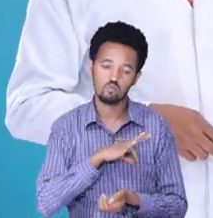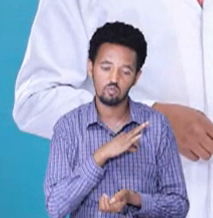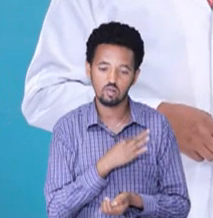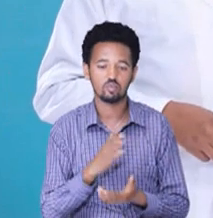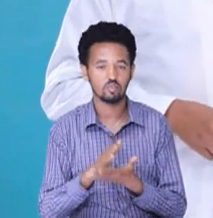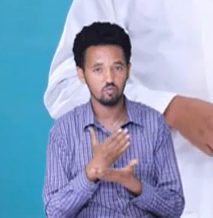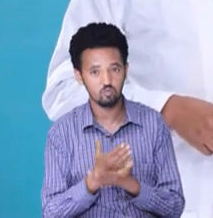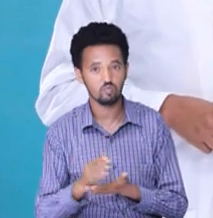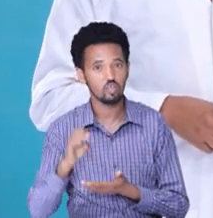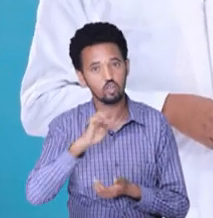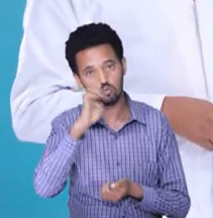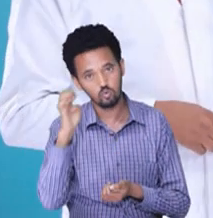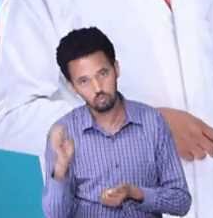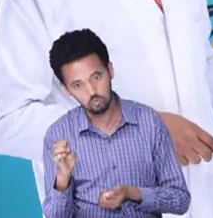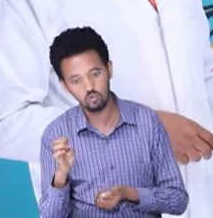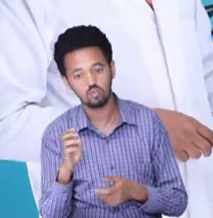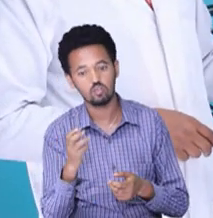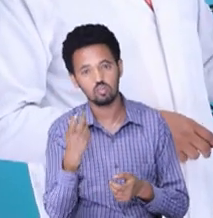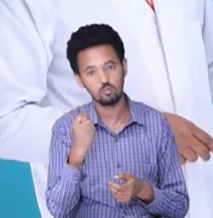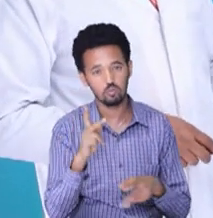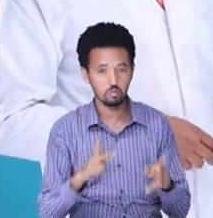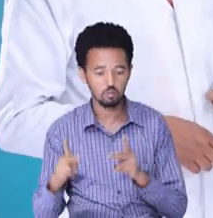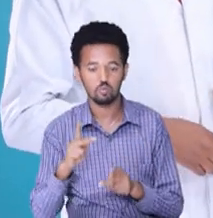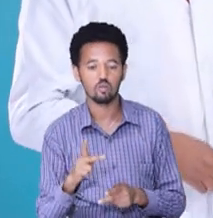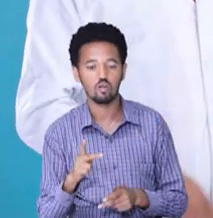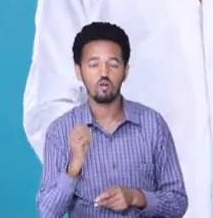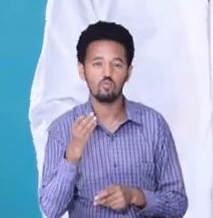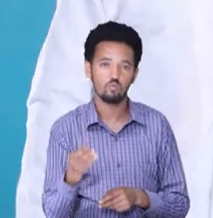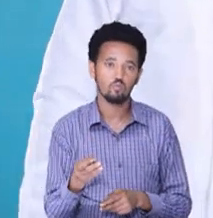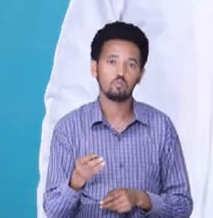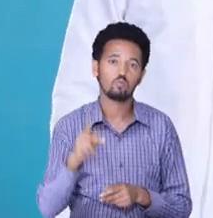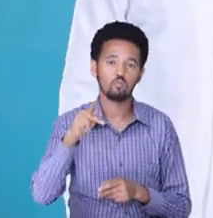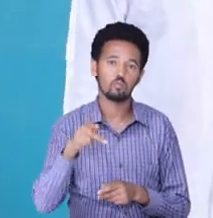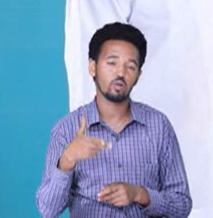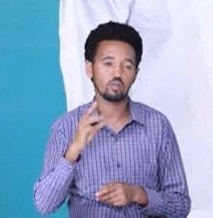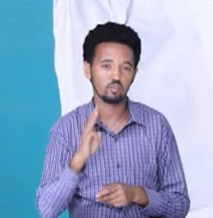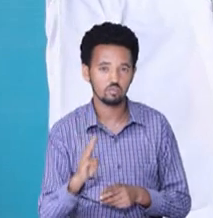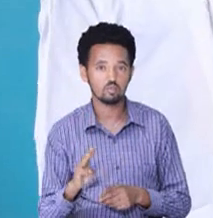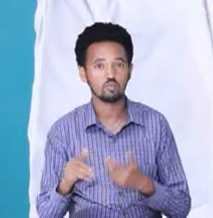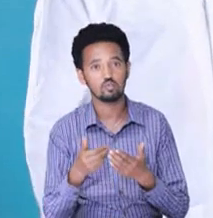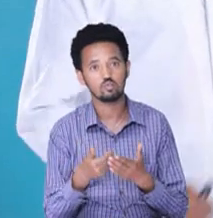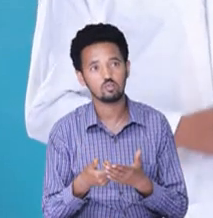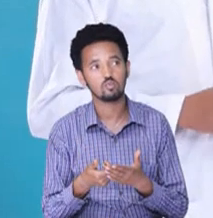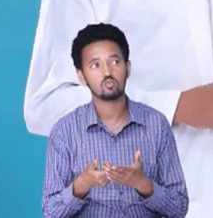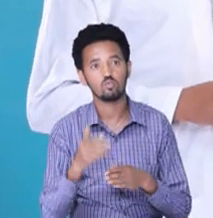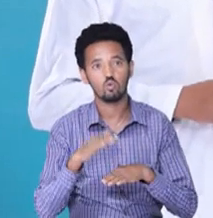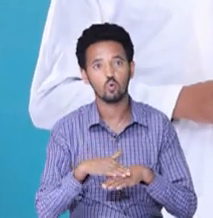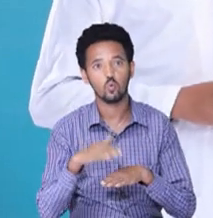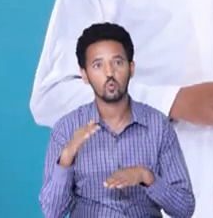invaded by European monarchies. The people of Paris supported Jacobins party.